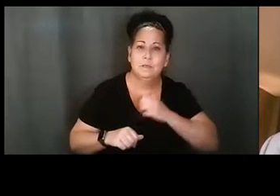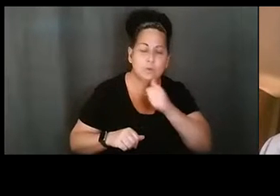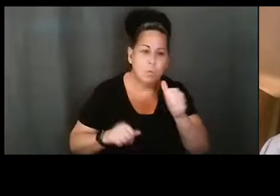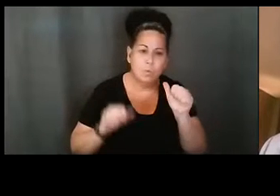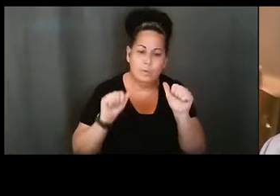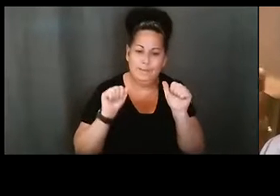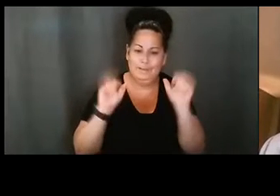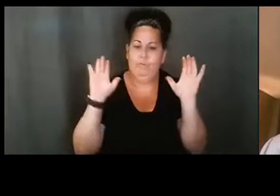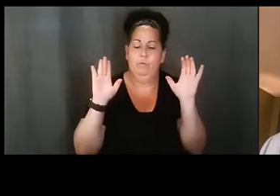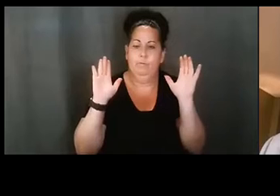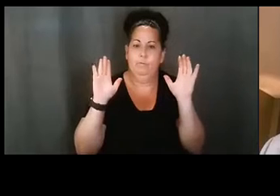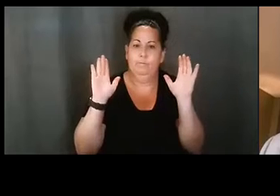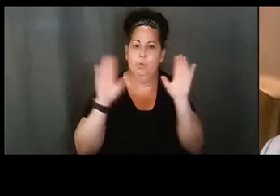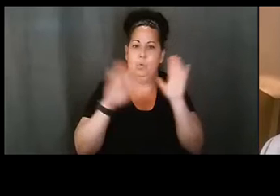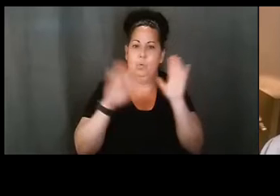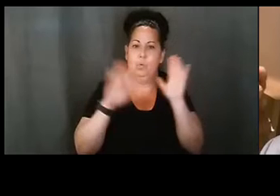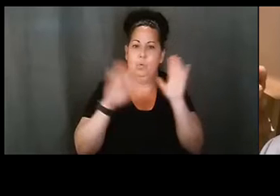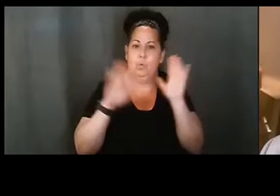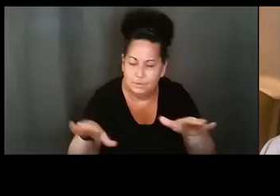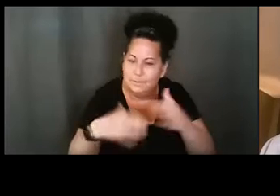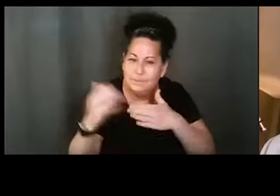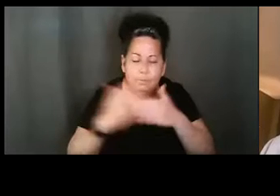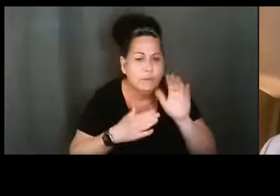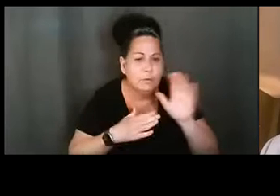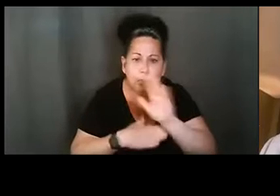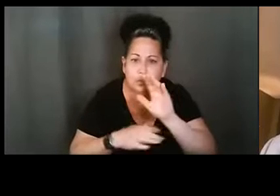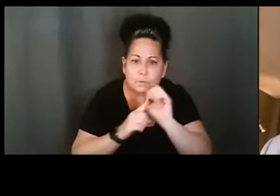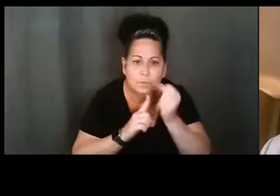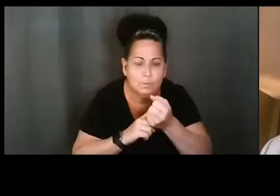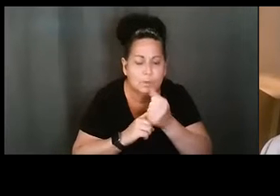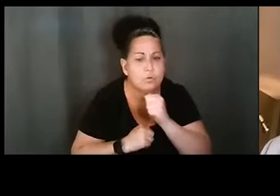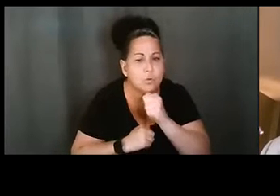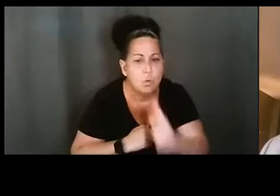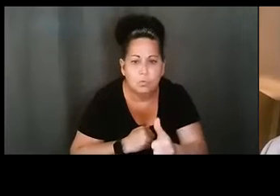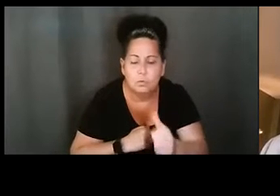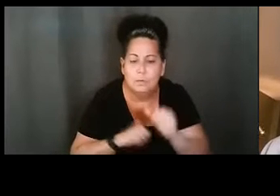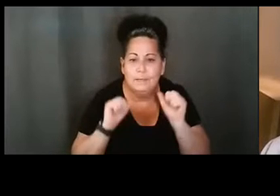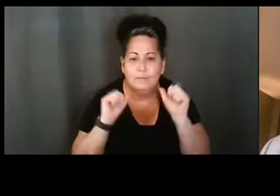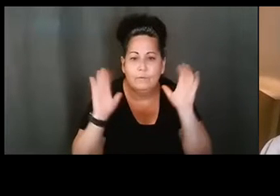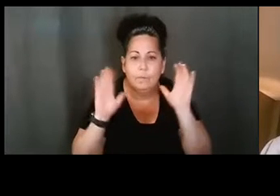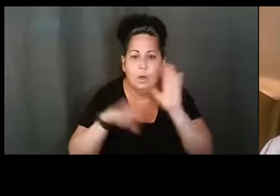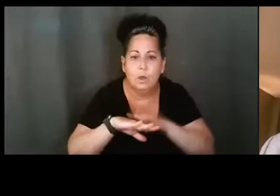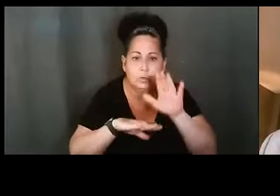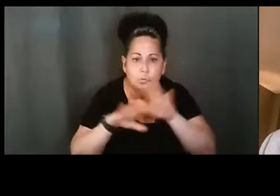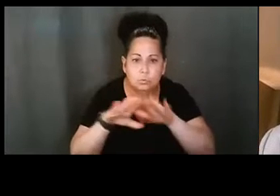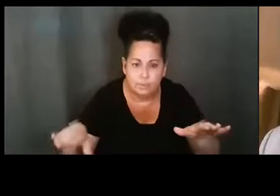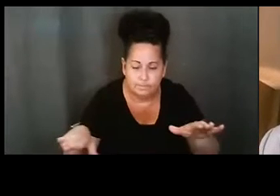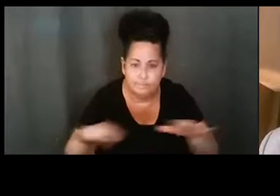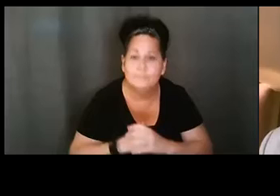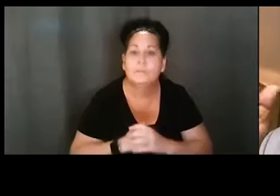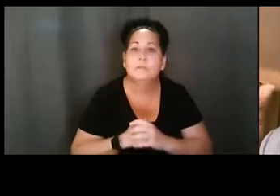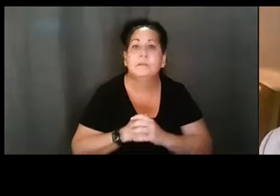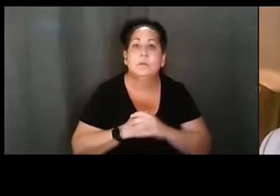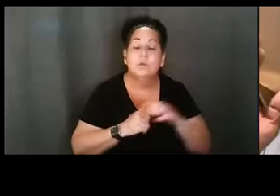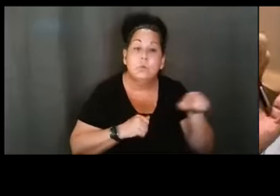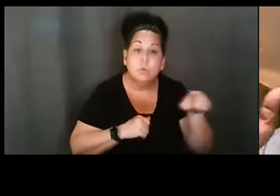your child. Regardless of that situation, do not give up on your child. And like I said, you